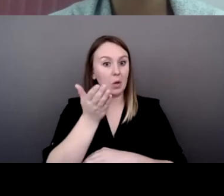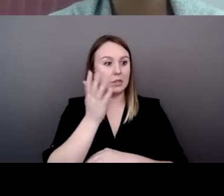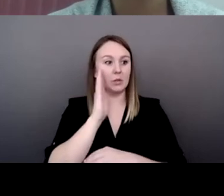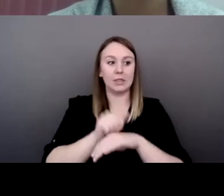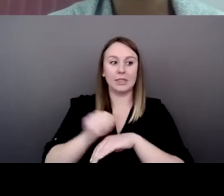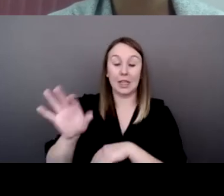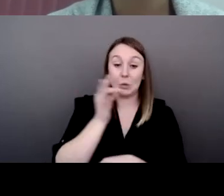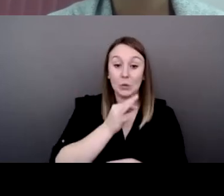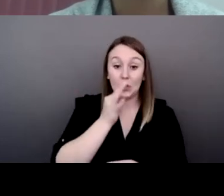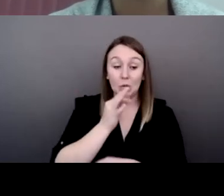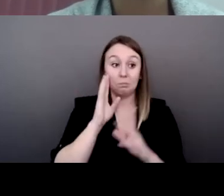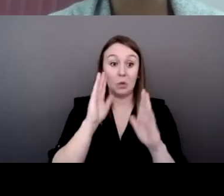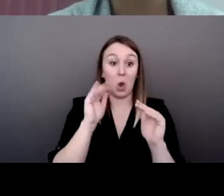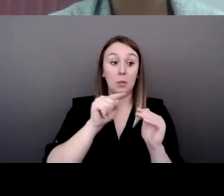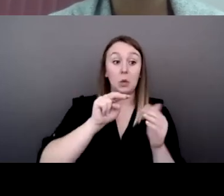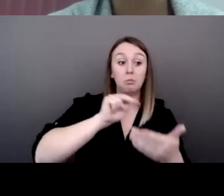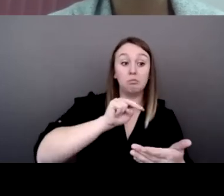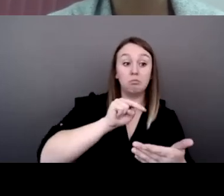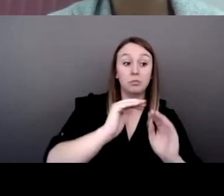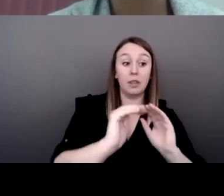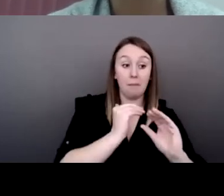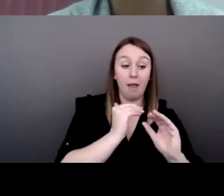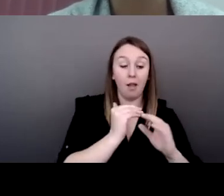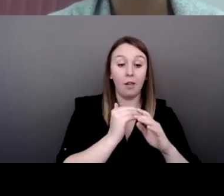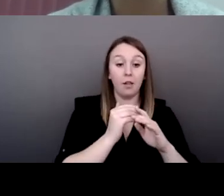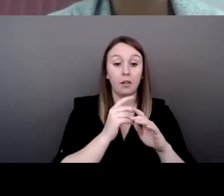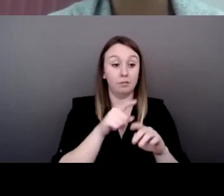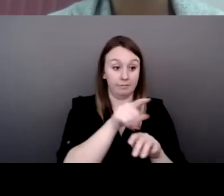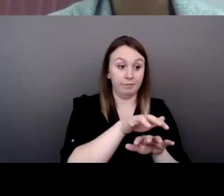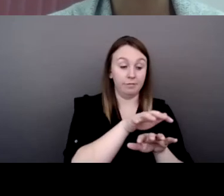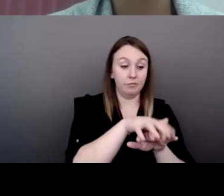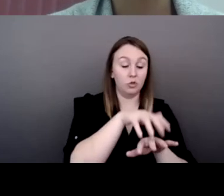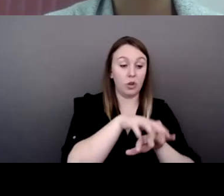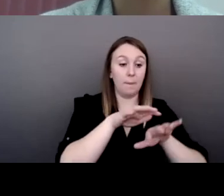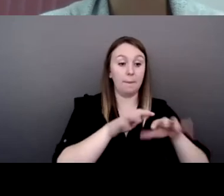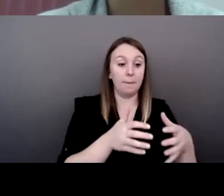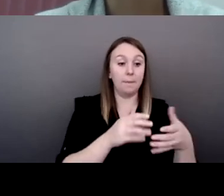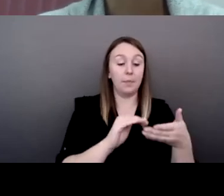hope you look in your inboxes as tribal communities to